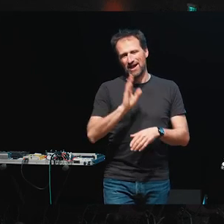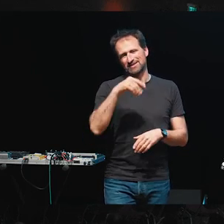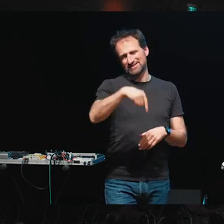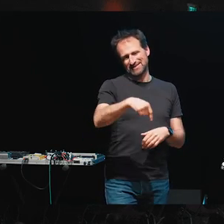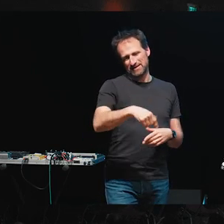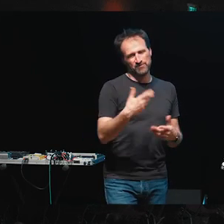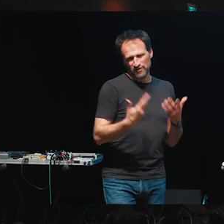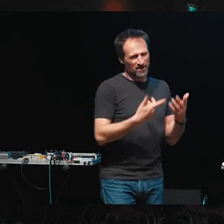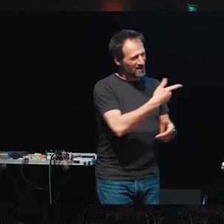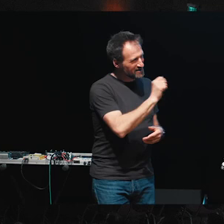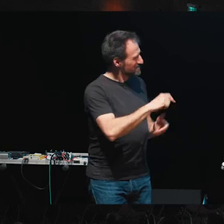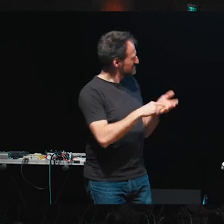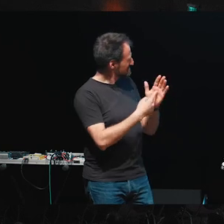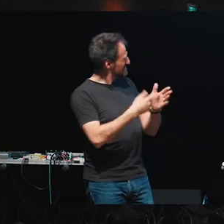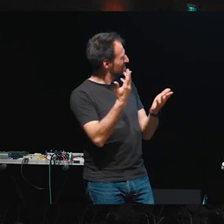happened there.